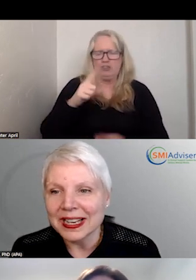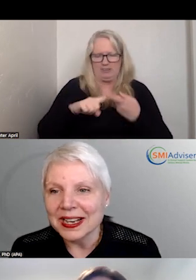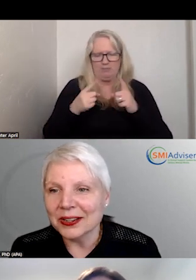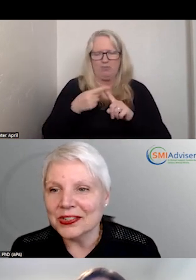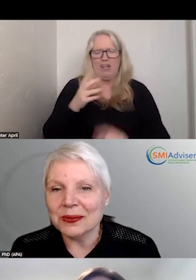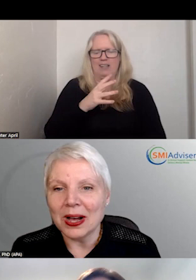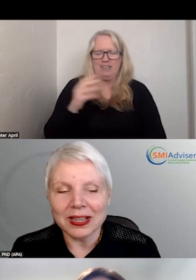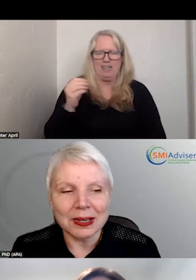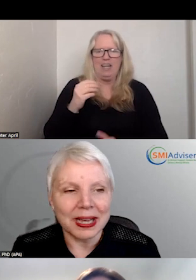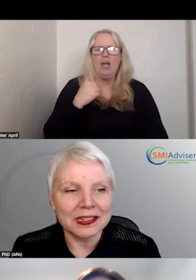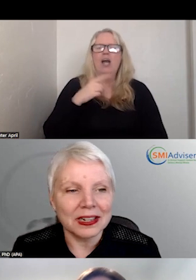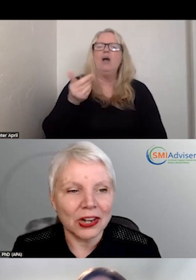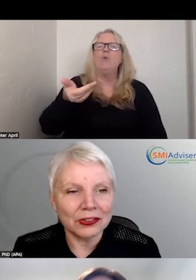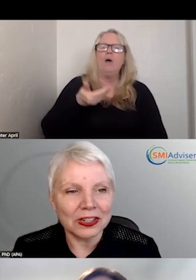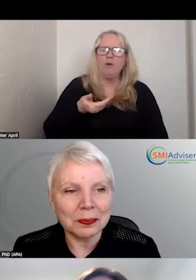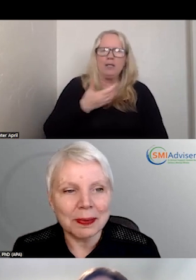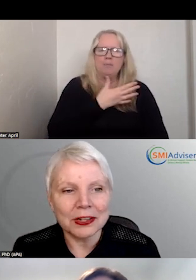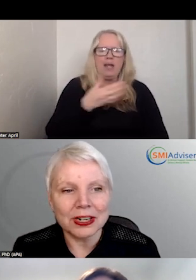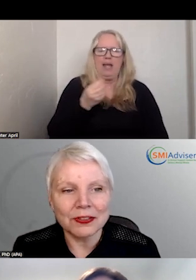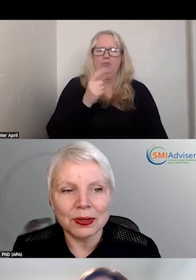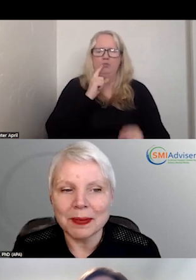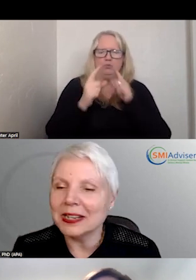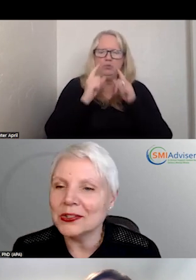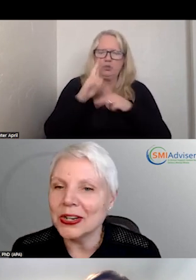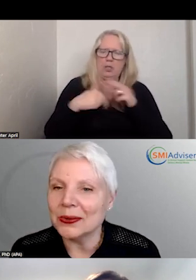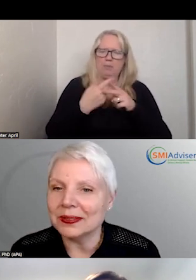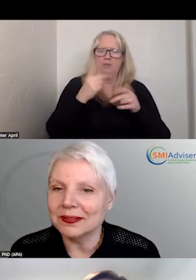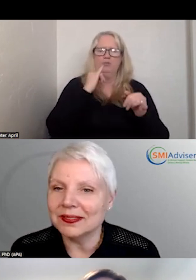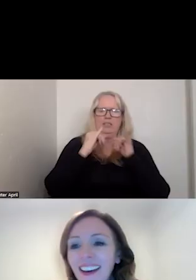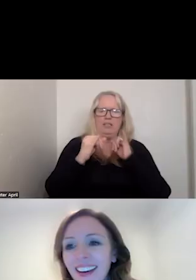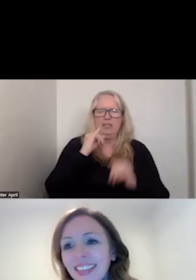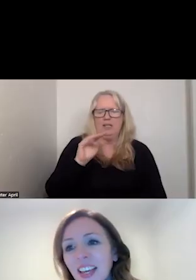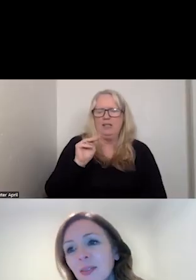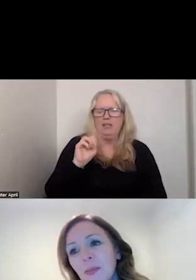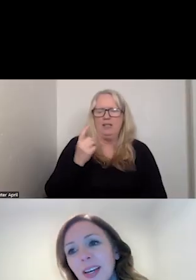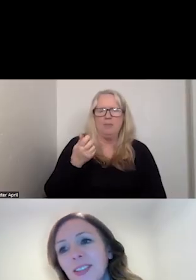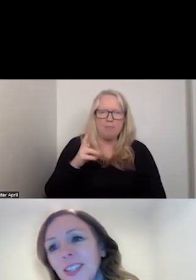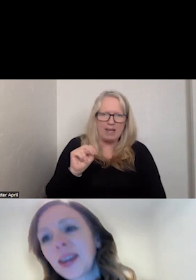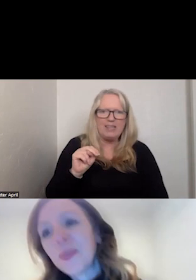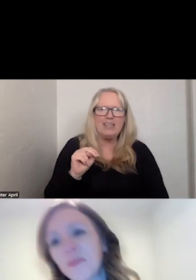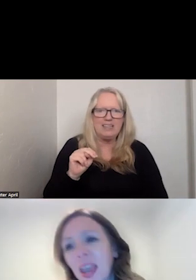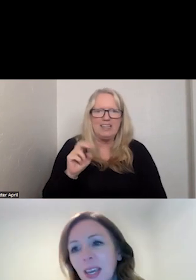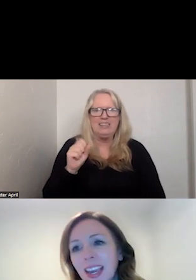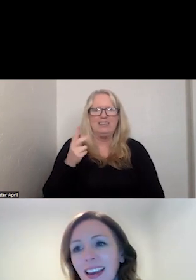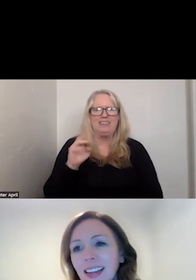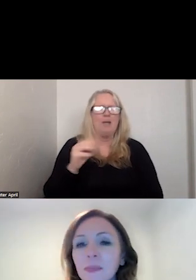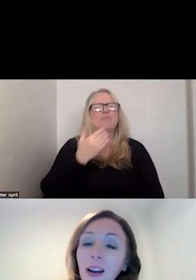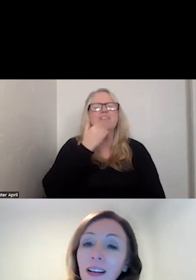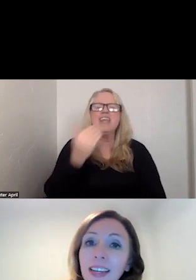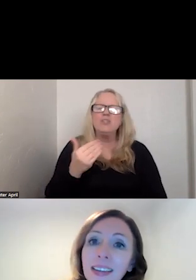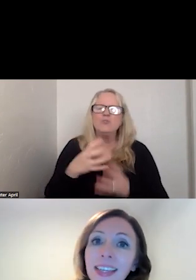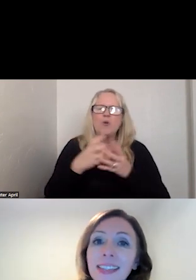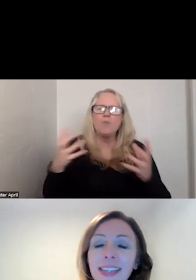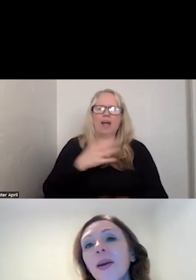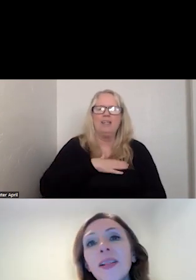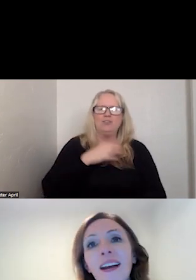colleague. Christy, welcome, and talk to us a little bit about your interview with Megan Stone. Yeah, thank you so much, Amy. And my